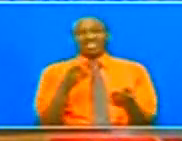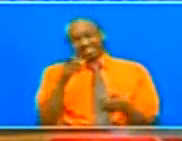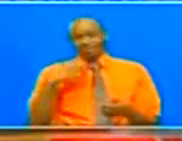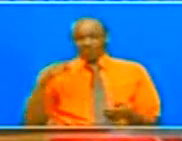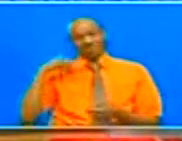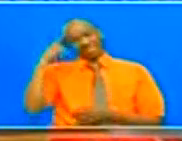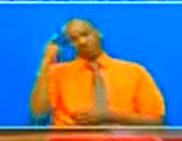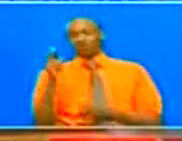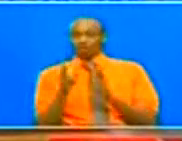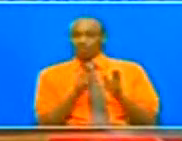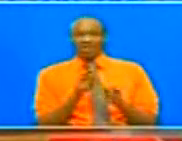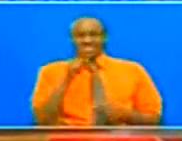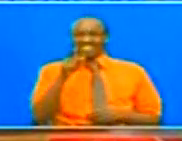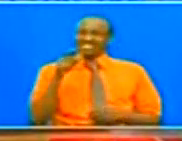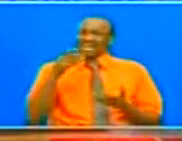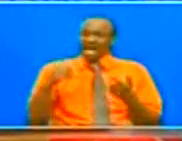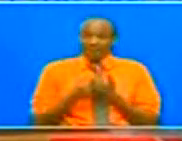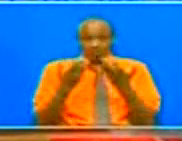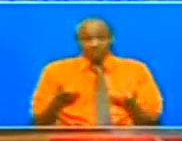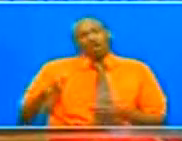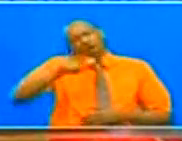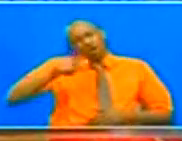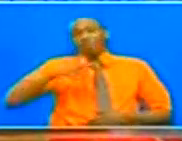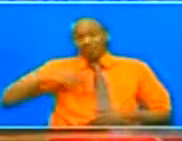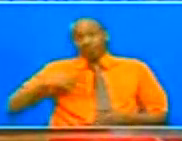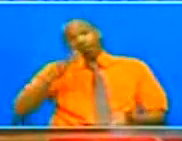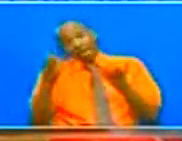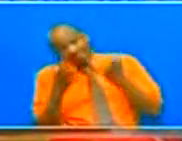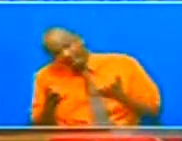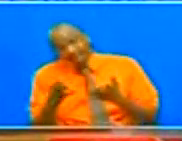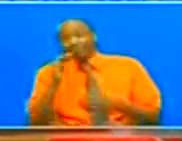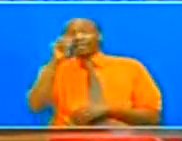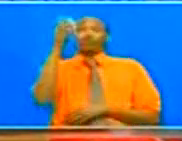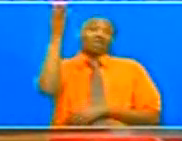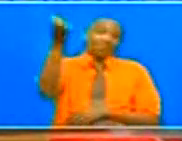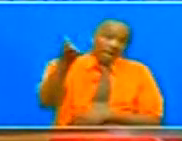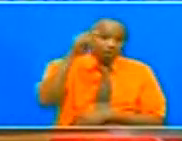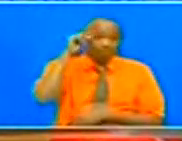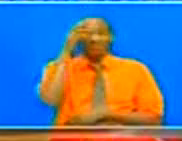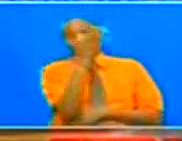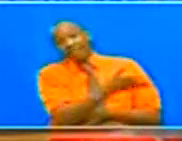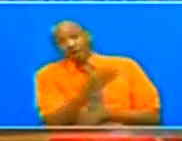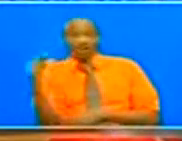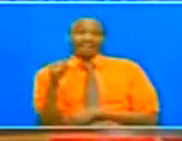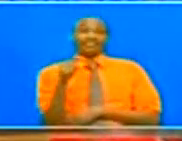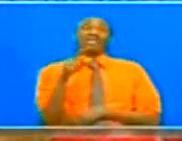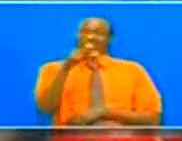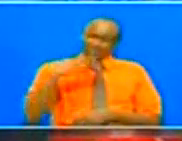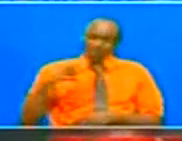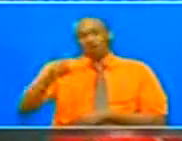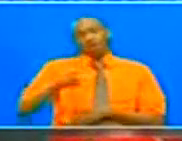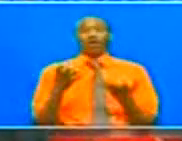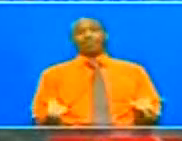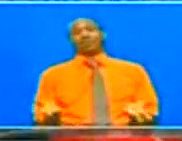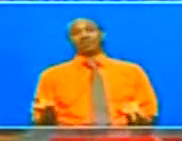sense, is that these are things that are carried by the locals, whether it's in Bukittinggi, or in Mombasa or in Garissa. You know, there is